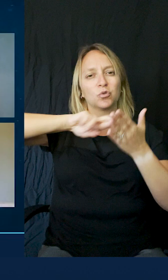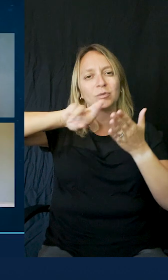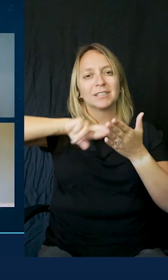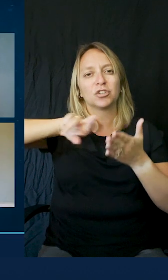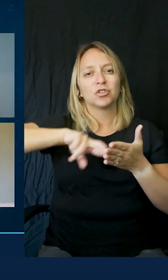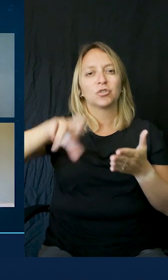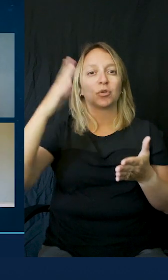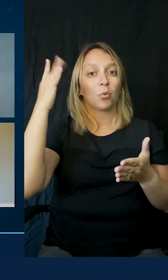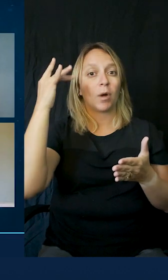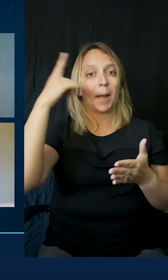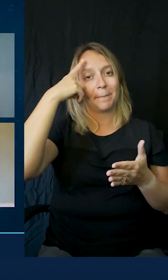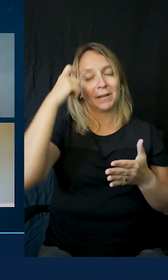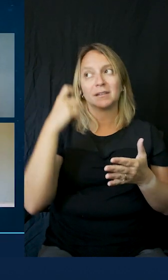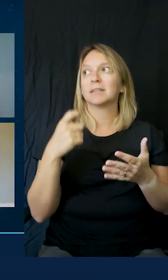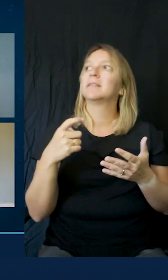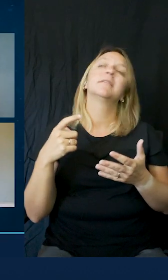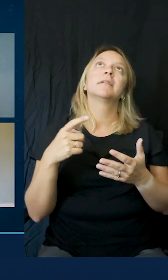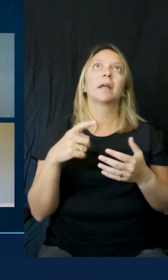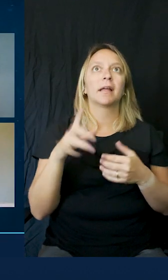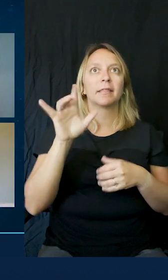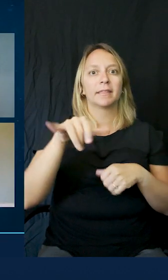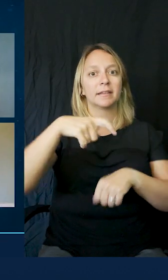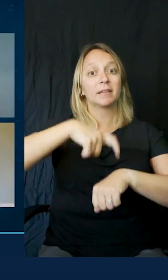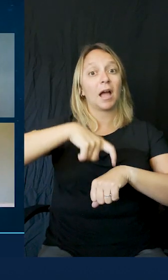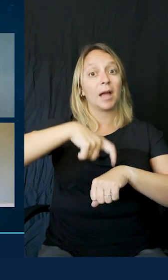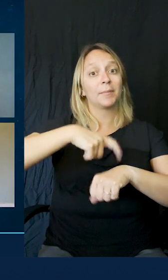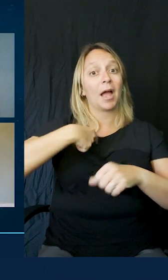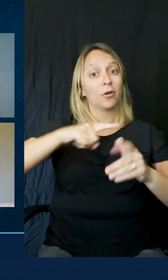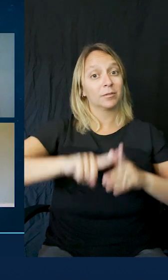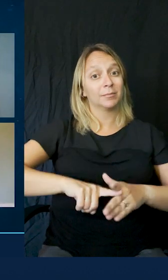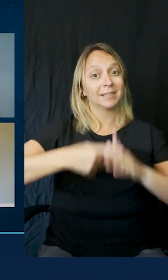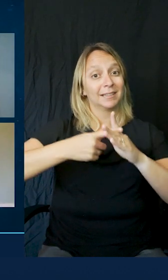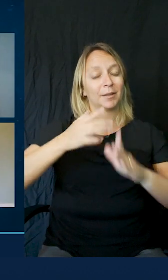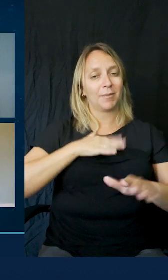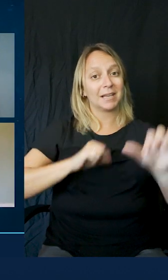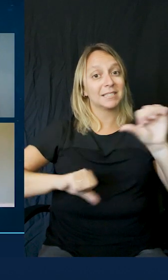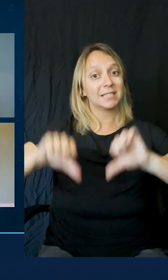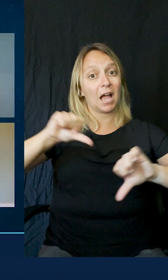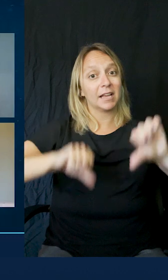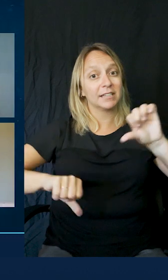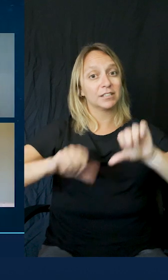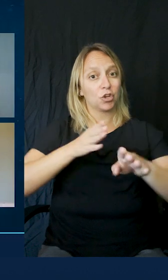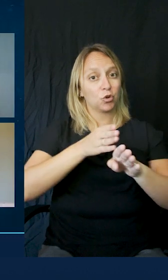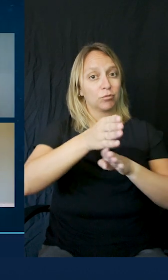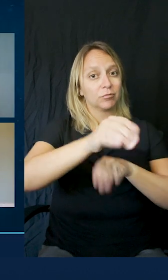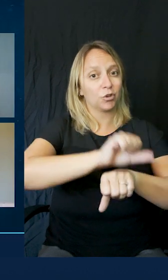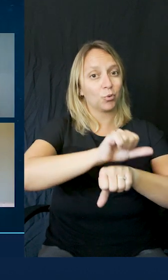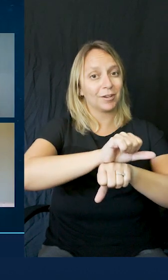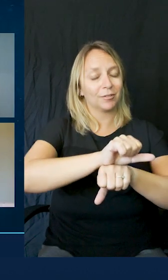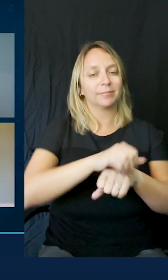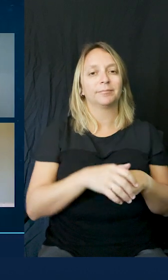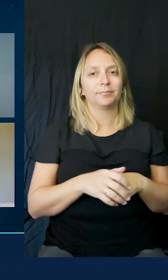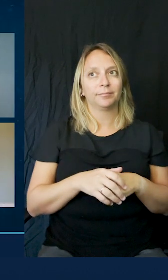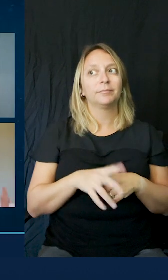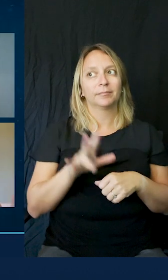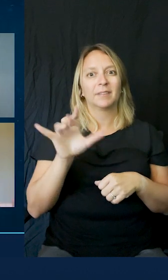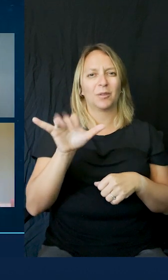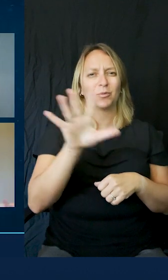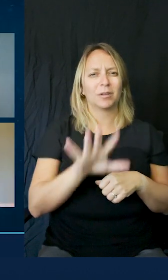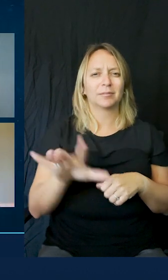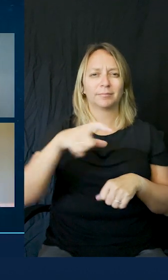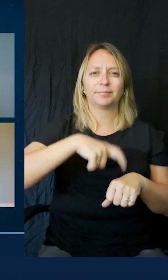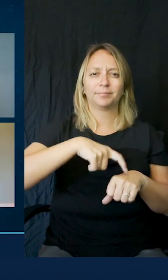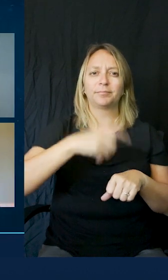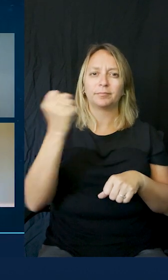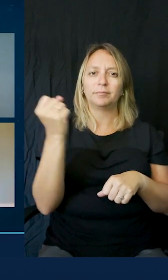because at the time that I was beginning my scientific career was around the time that the southern